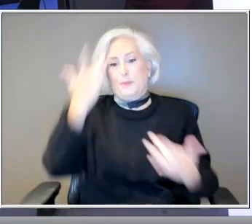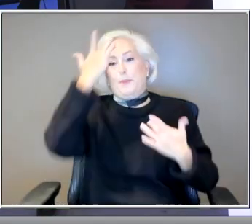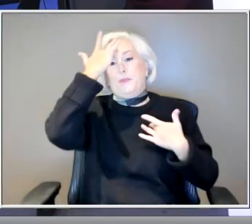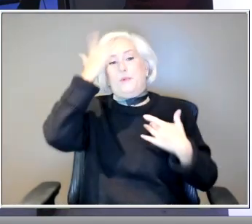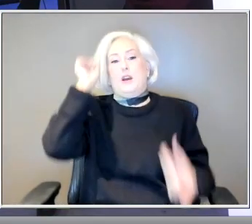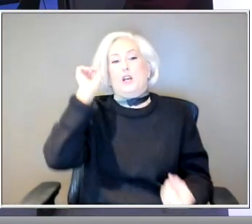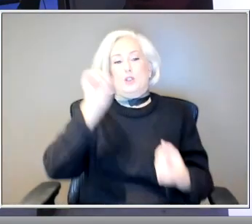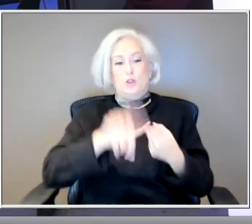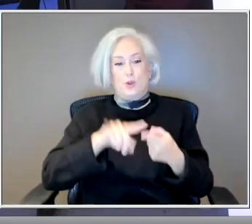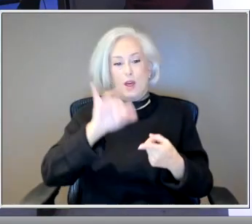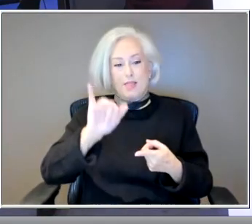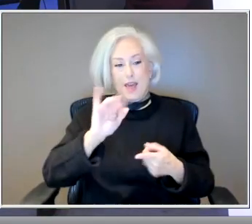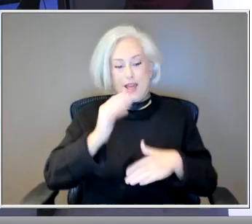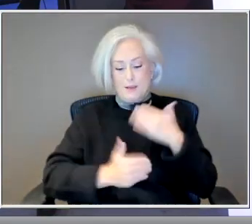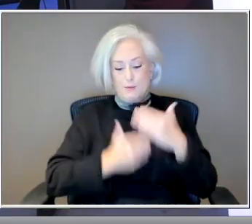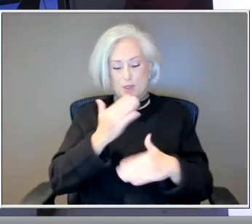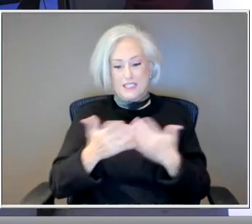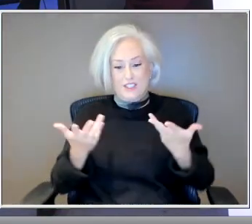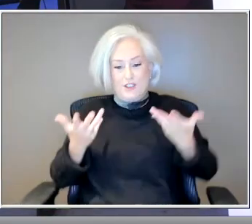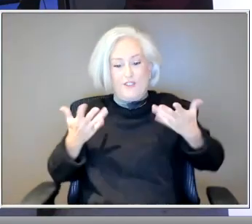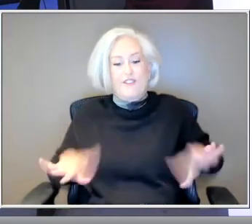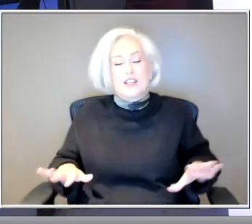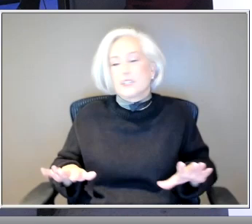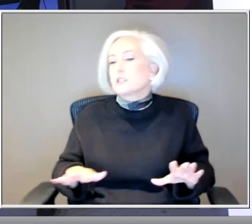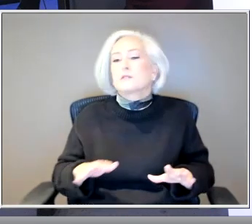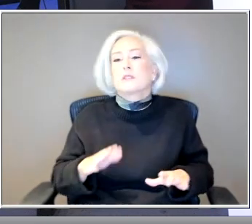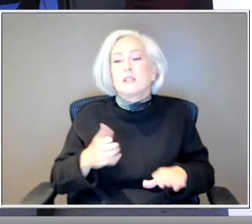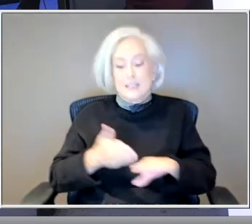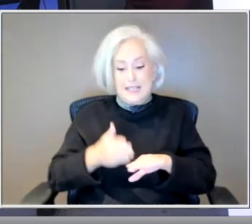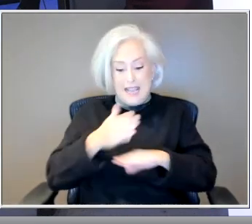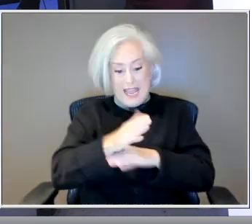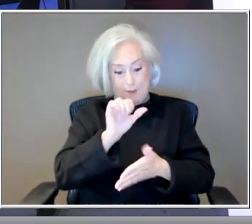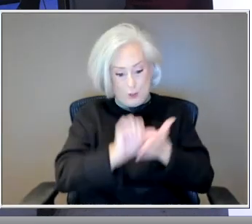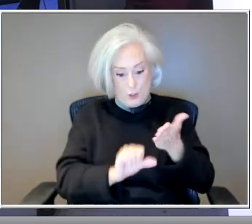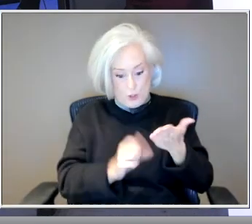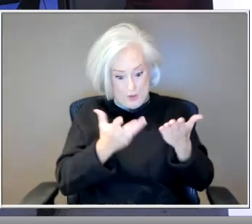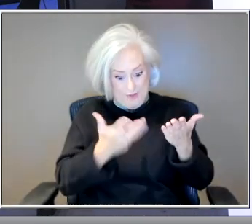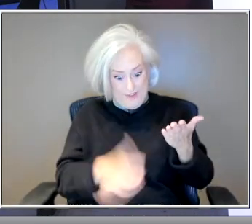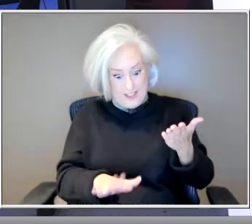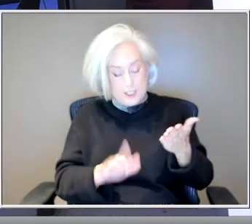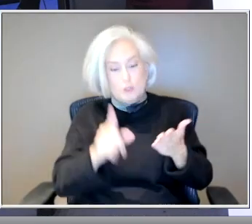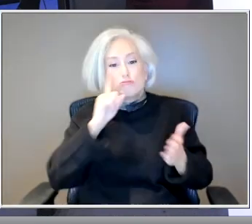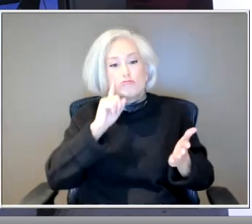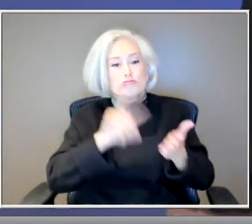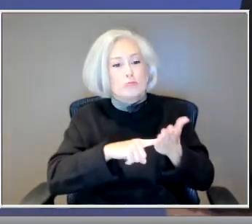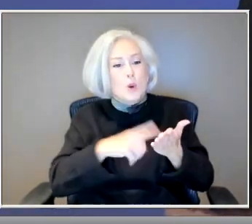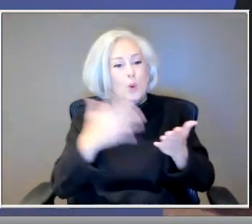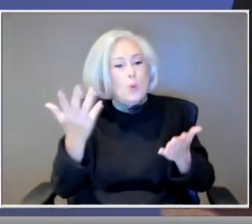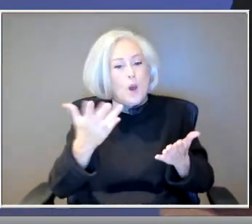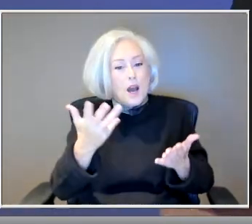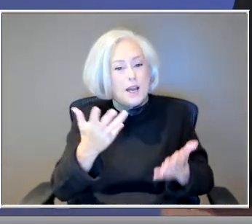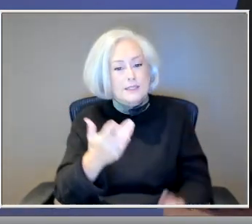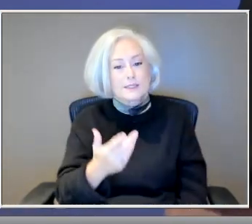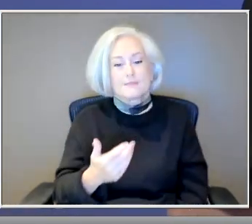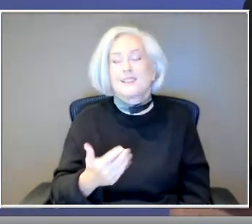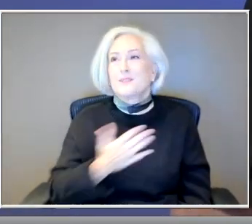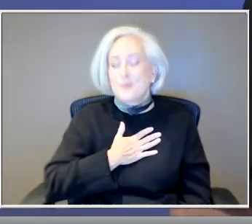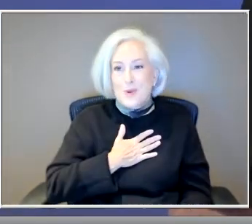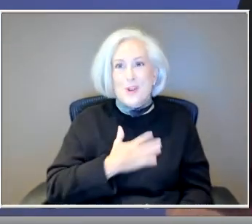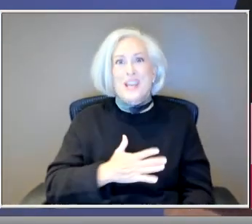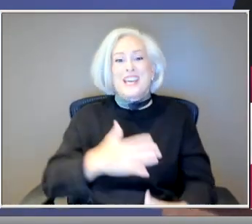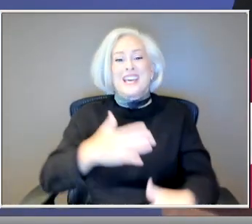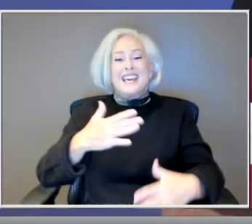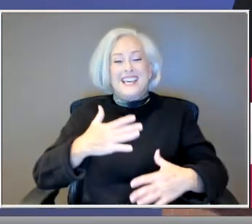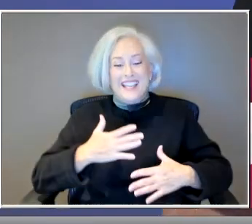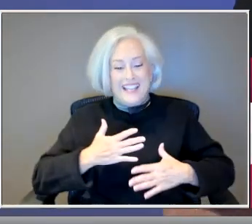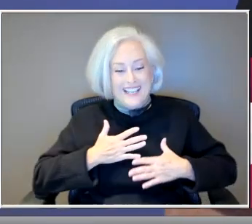done. So what did you notice after the procedure? How did things change for you? I could breathe a lot better. Wow. I mean, I